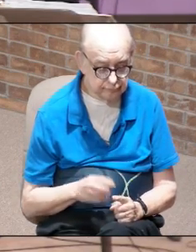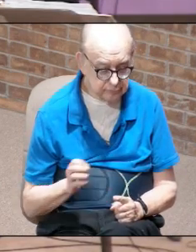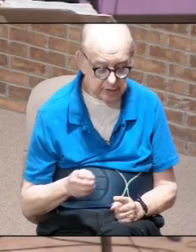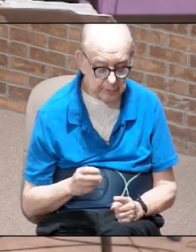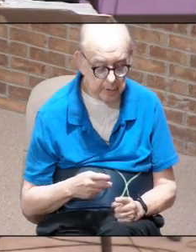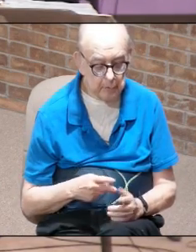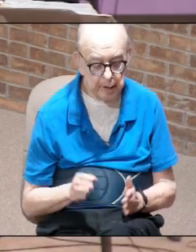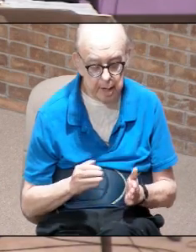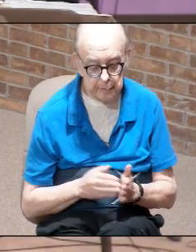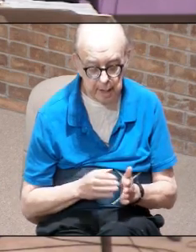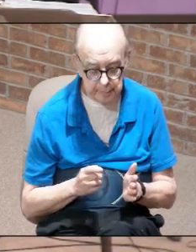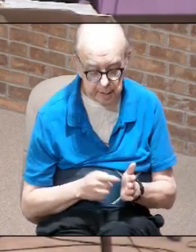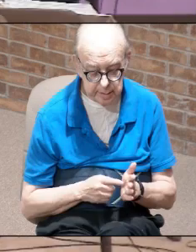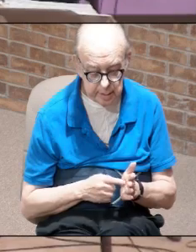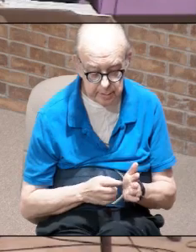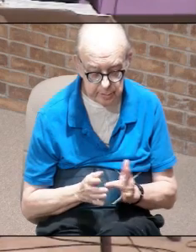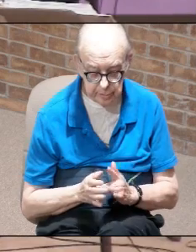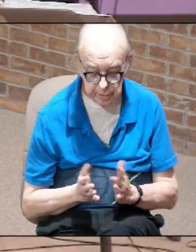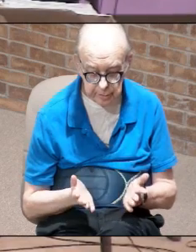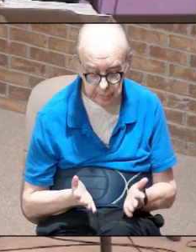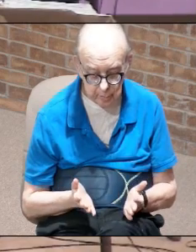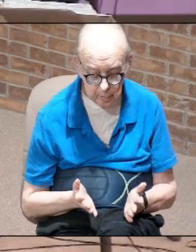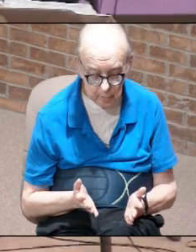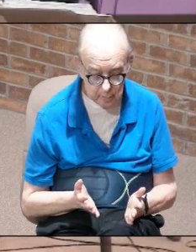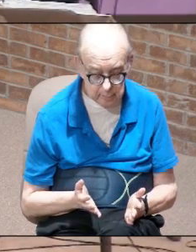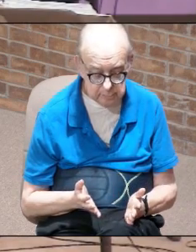pay that. But you want to know what?